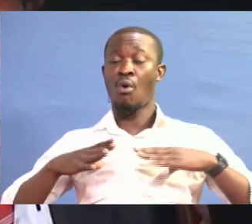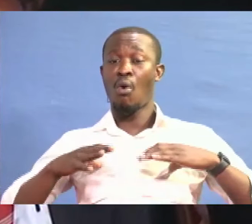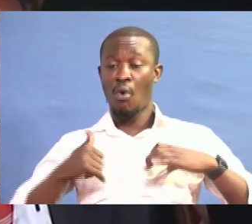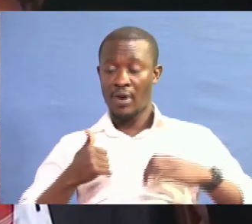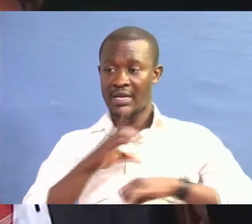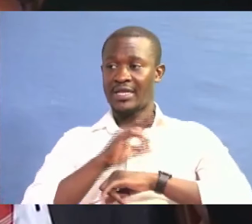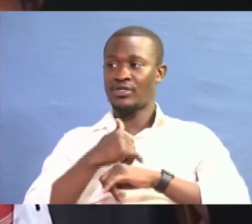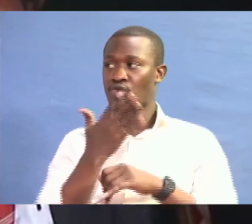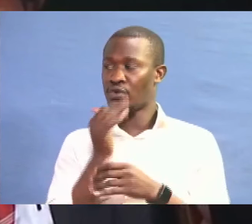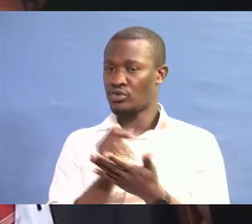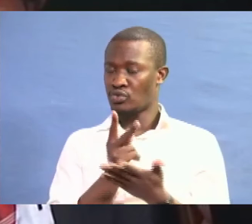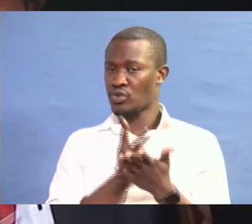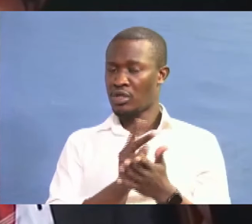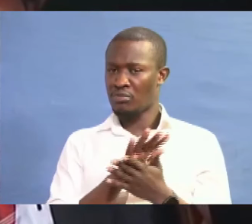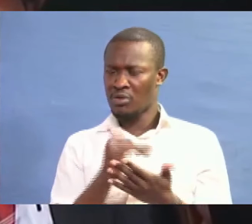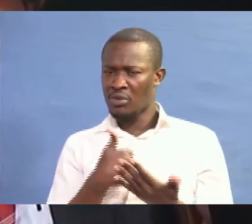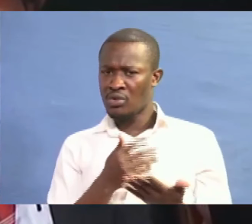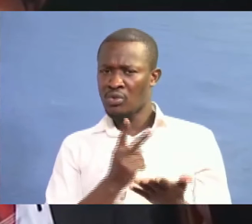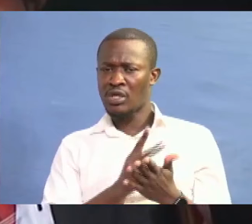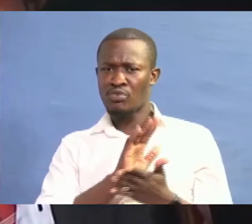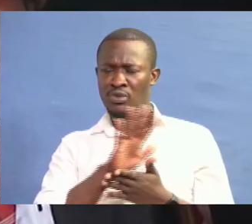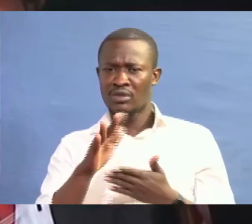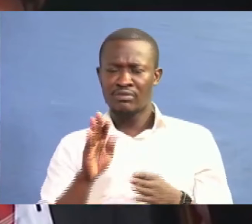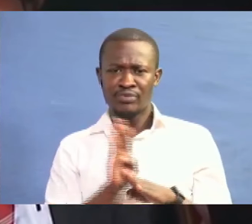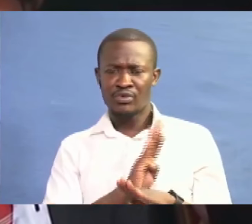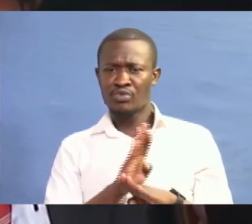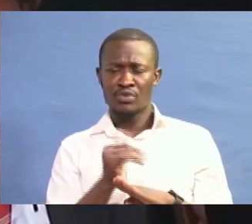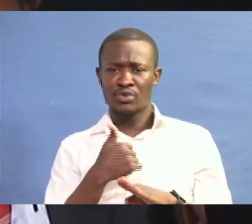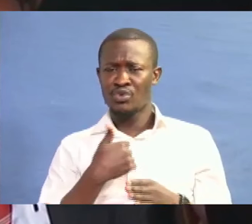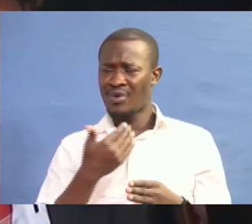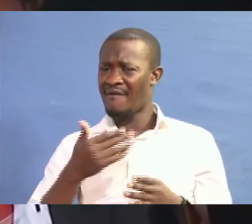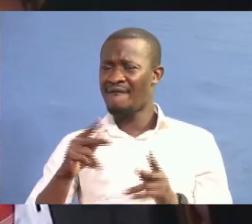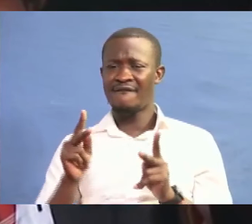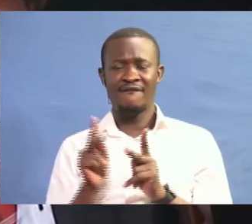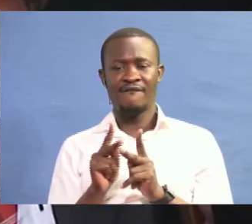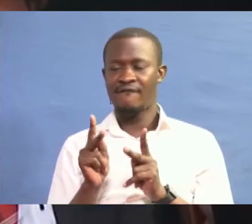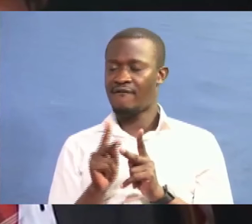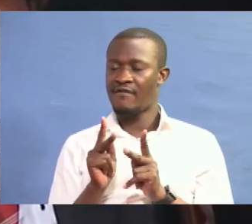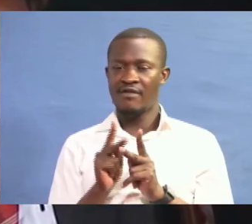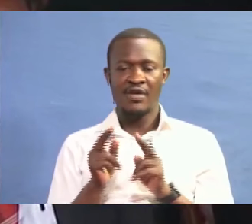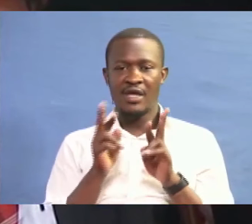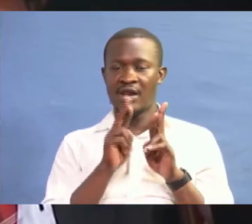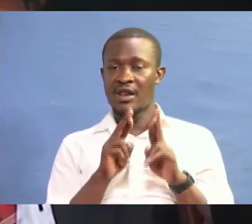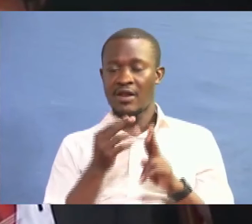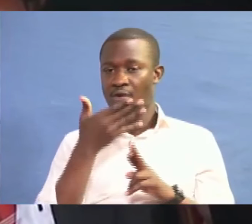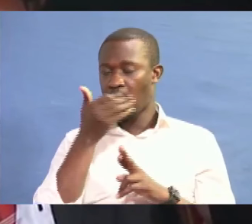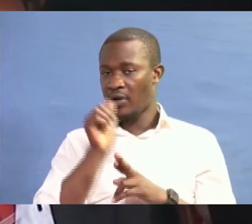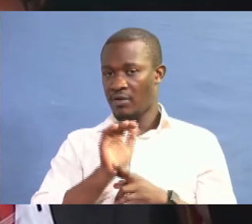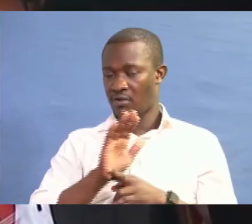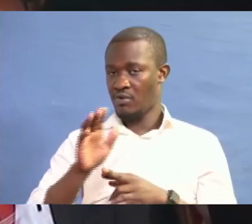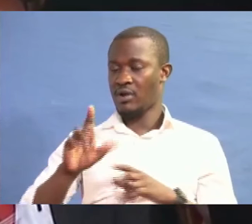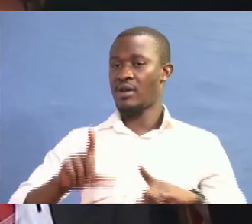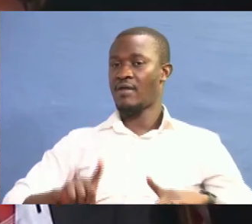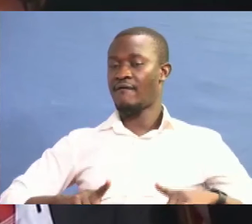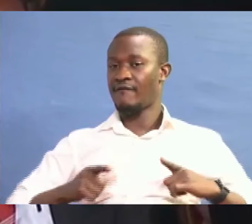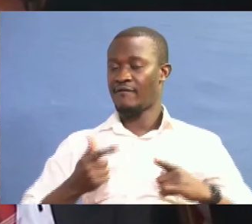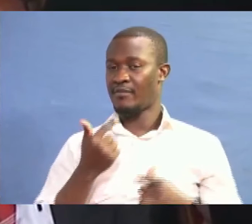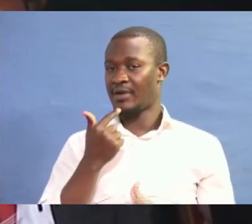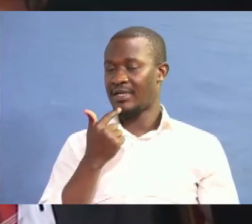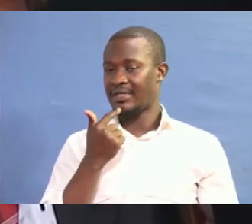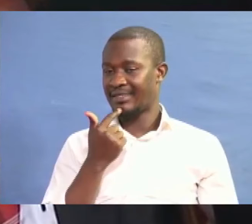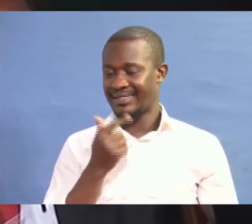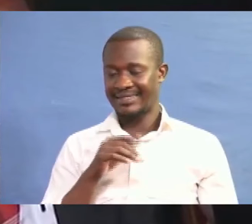to keep yourself busy. You are so determined to better your life, but see death